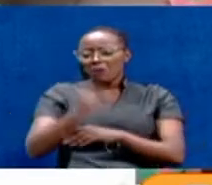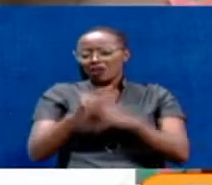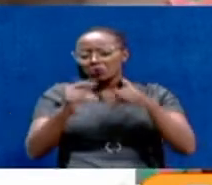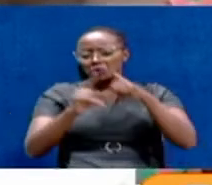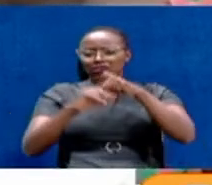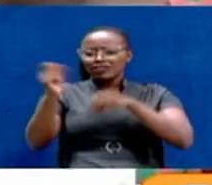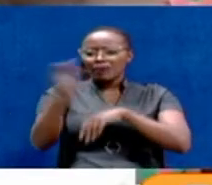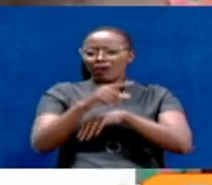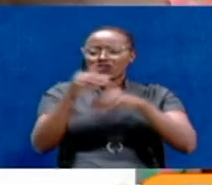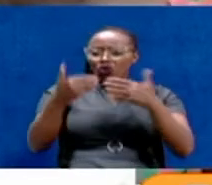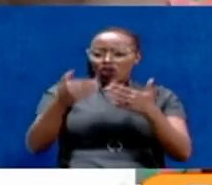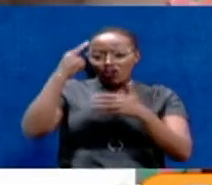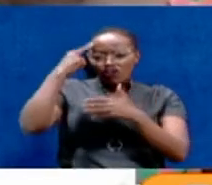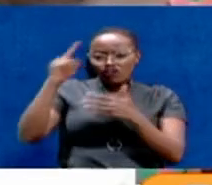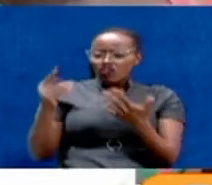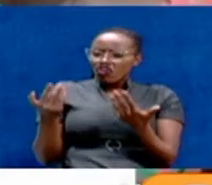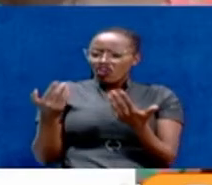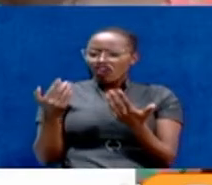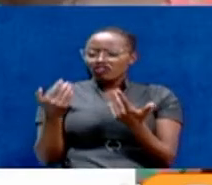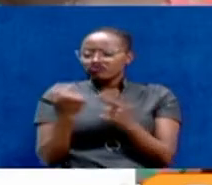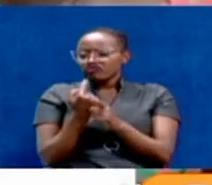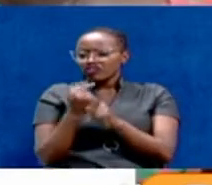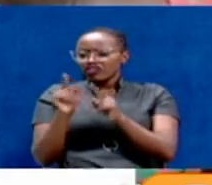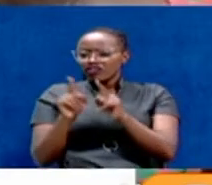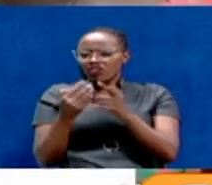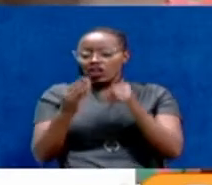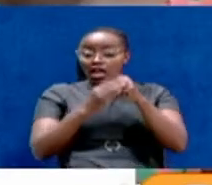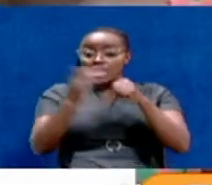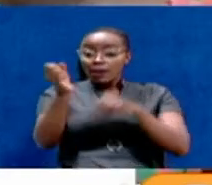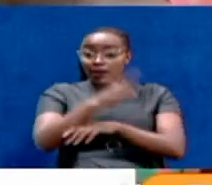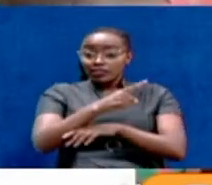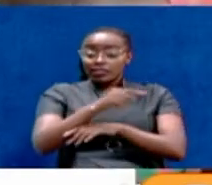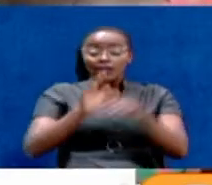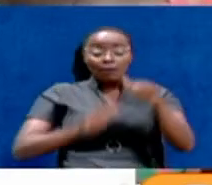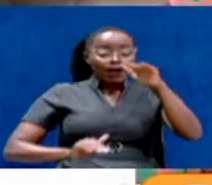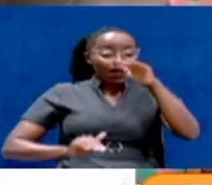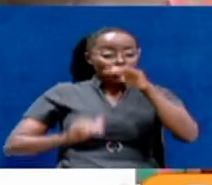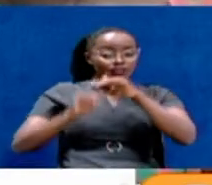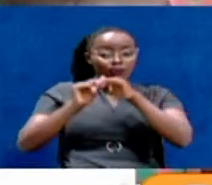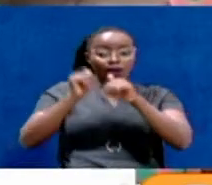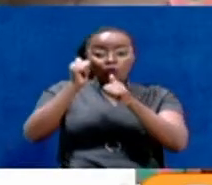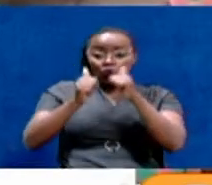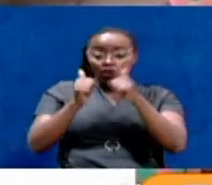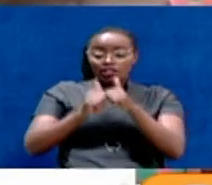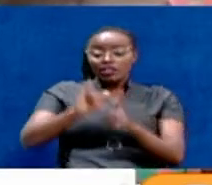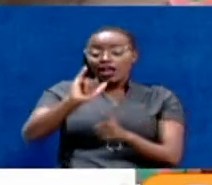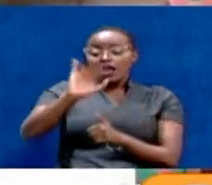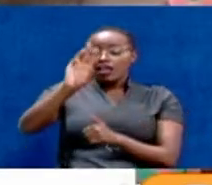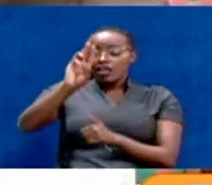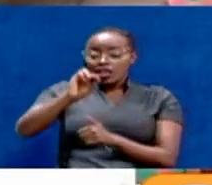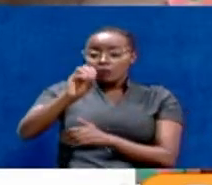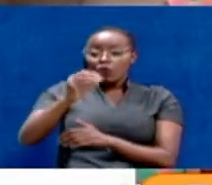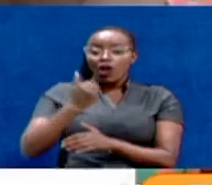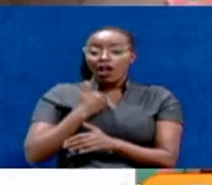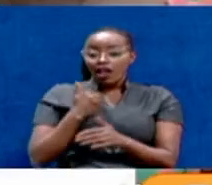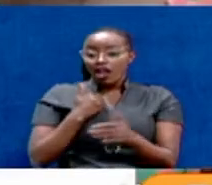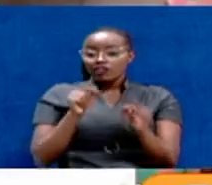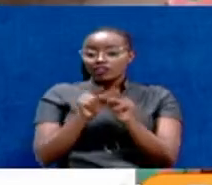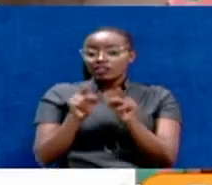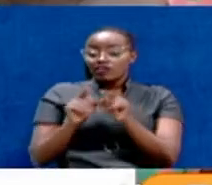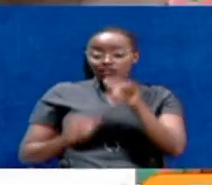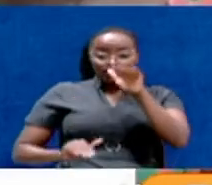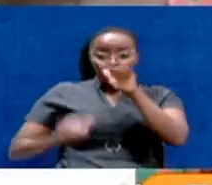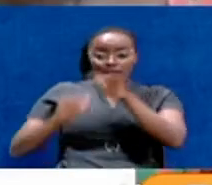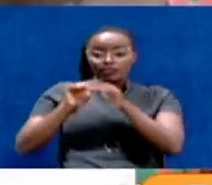or 6 months. For ratings, it's from 9 months. That's the maximum which the IMO put as a